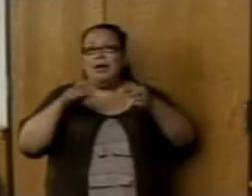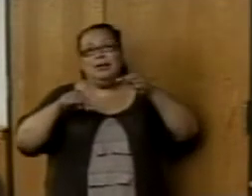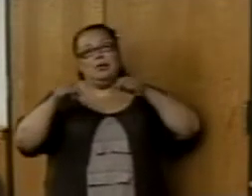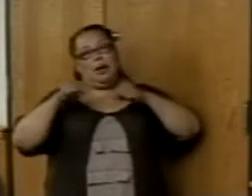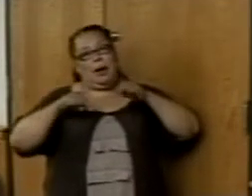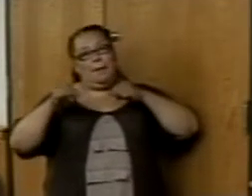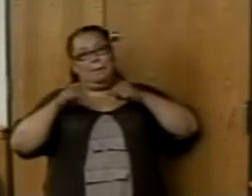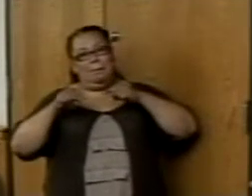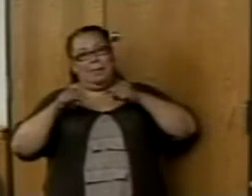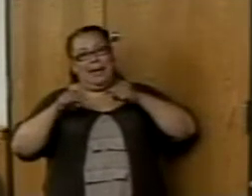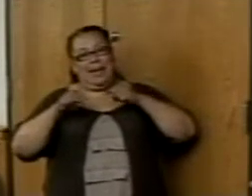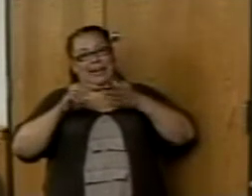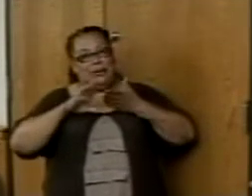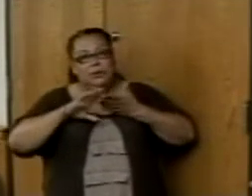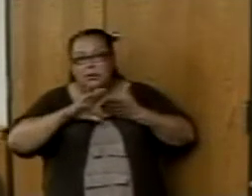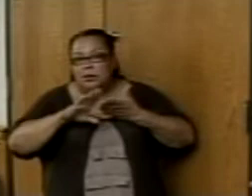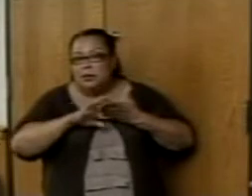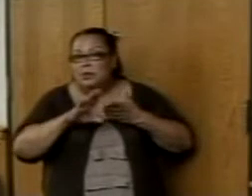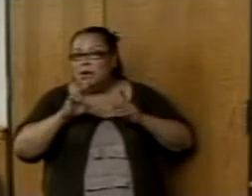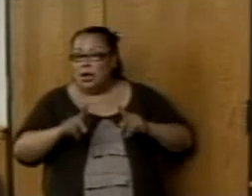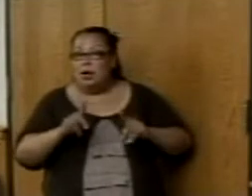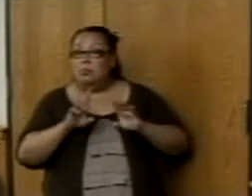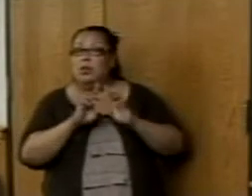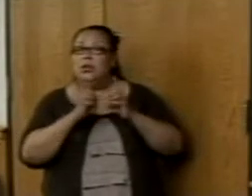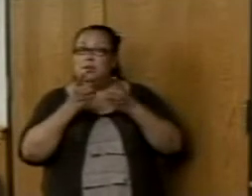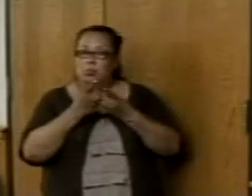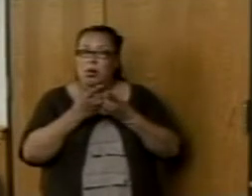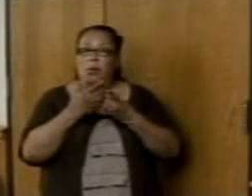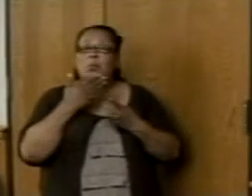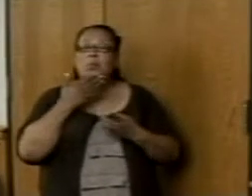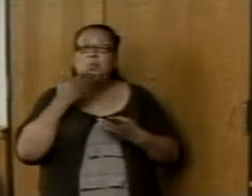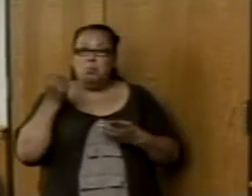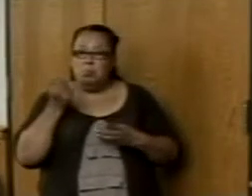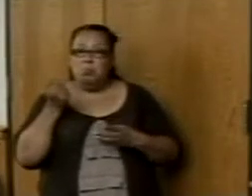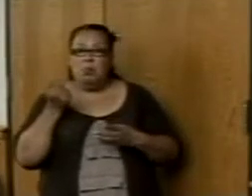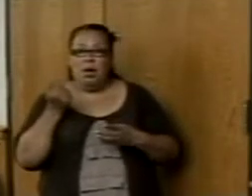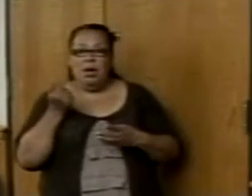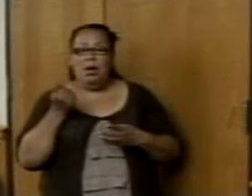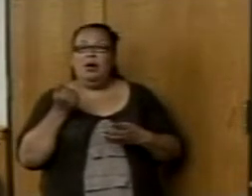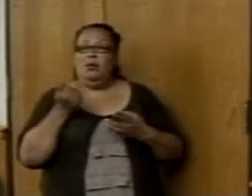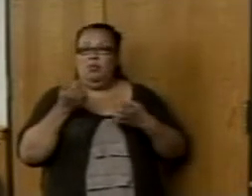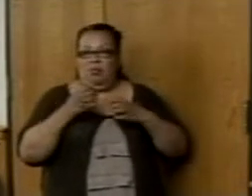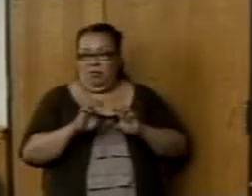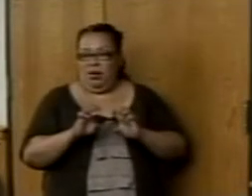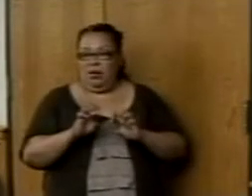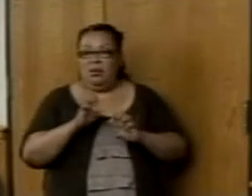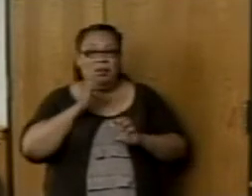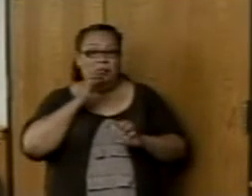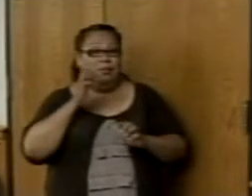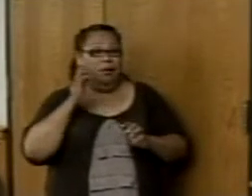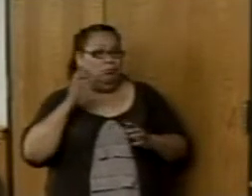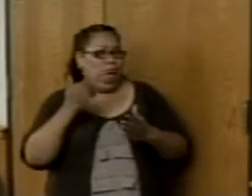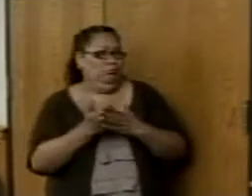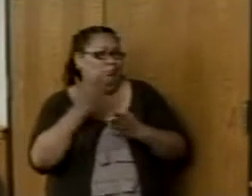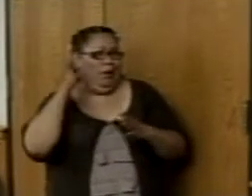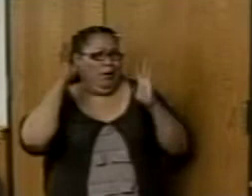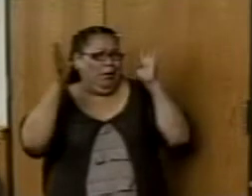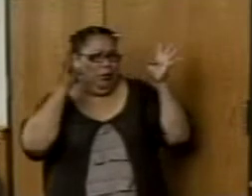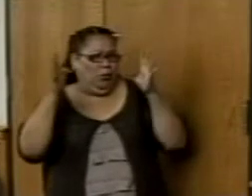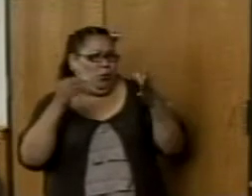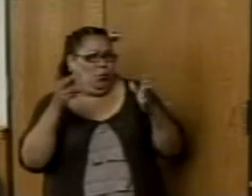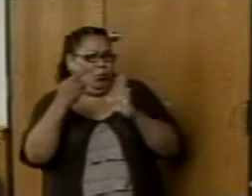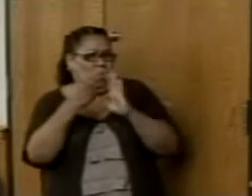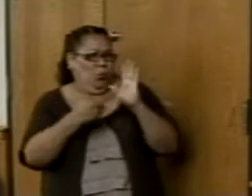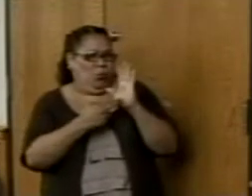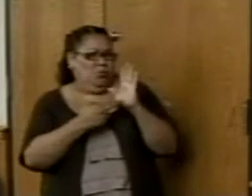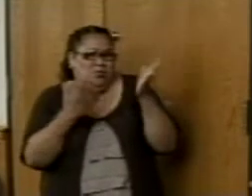and streamline and clean up and make the department more efficient. And we didn't create any new rules or anything. These were simply things that were already in